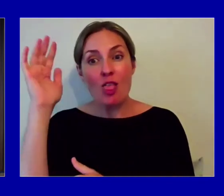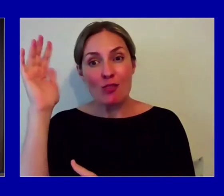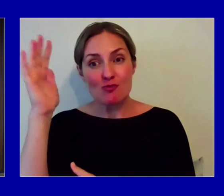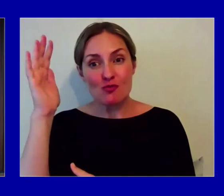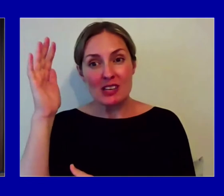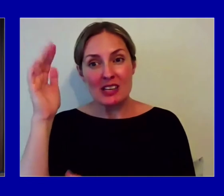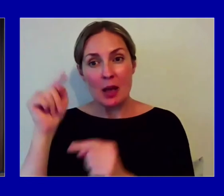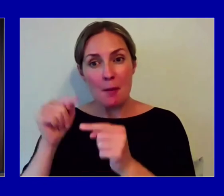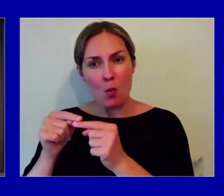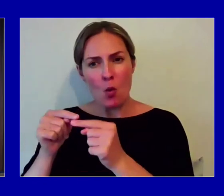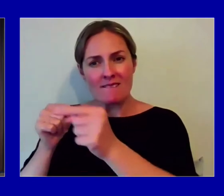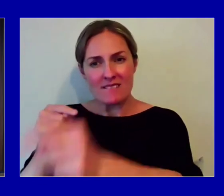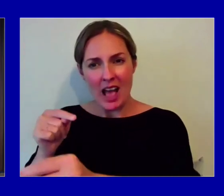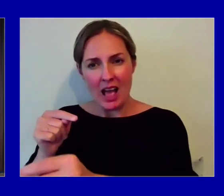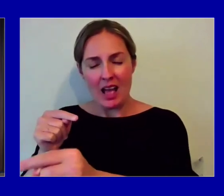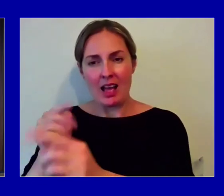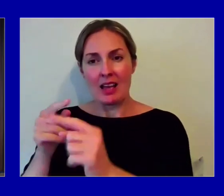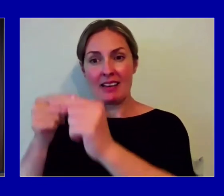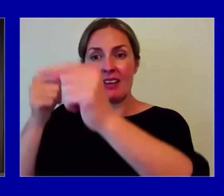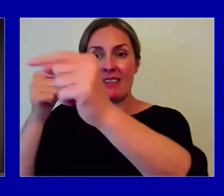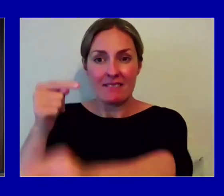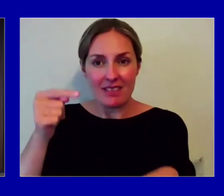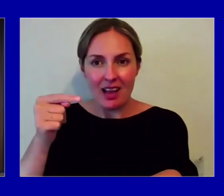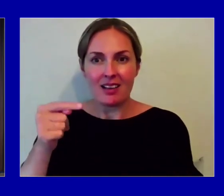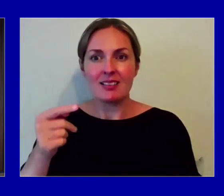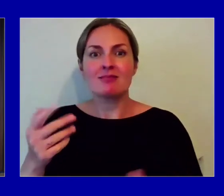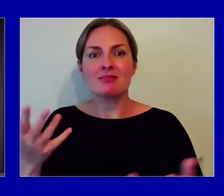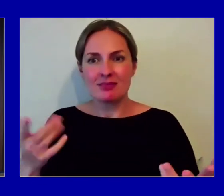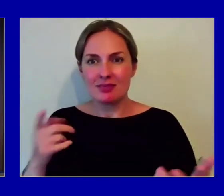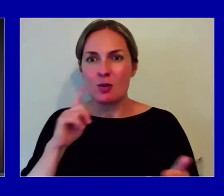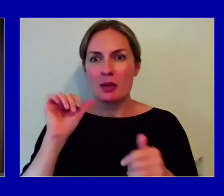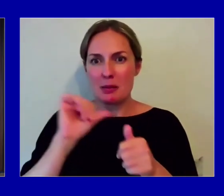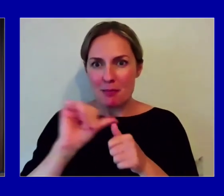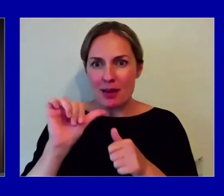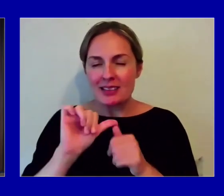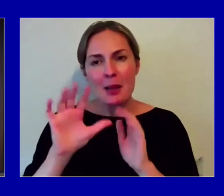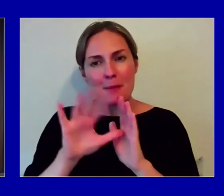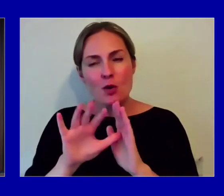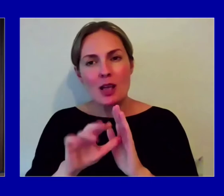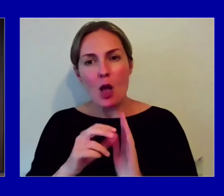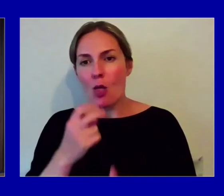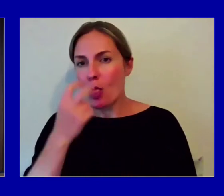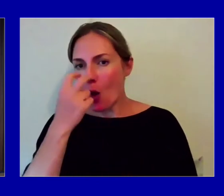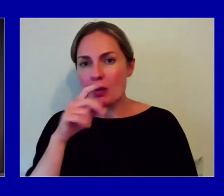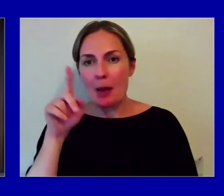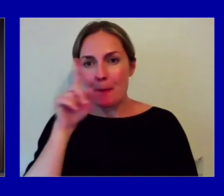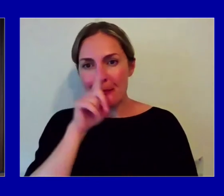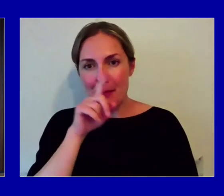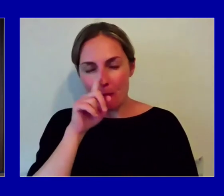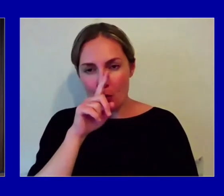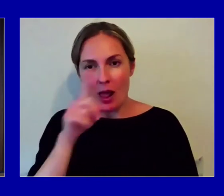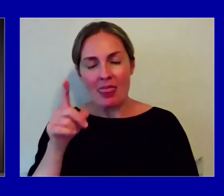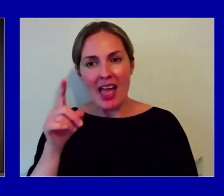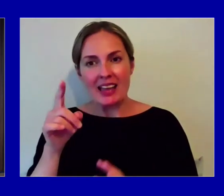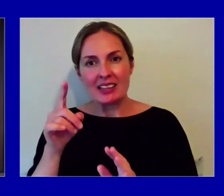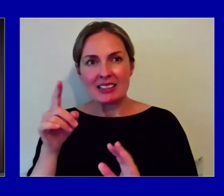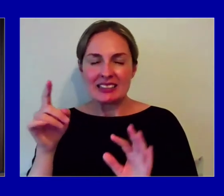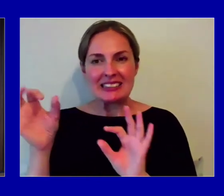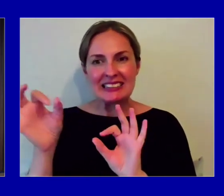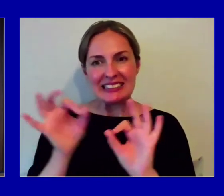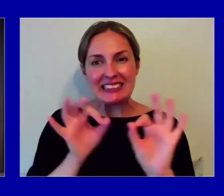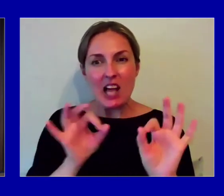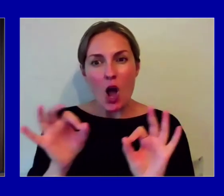dangerous fire, uh, because the old people had designed it that way. You know, see how I got back to the question design. We,